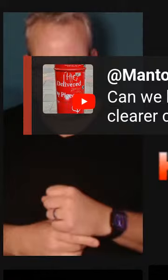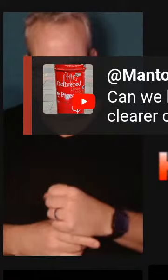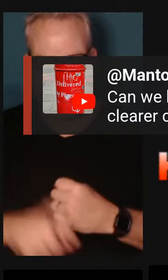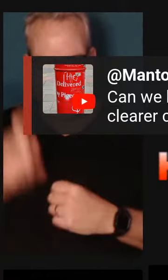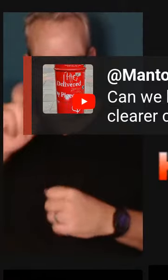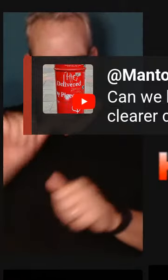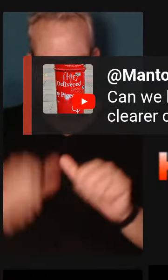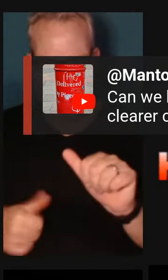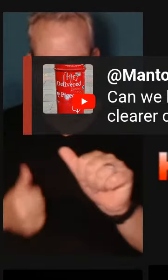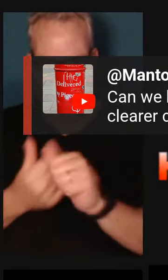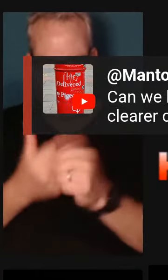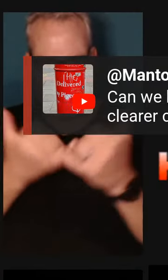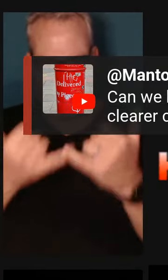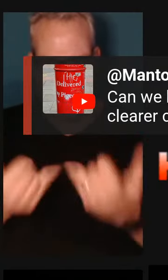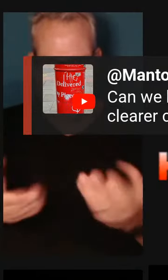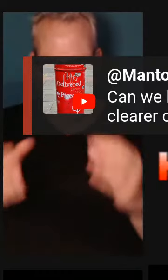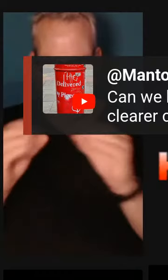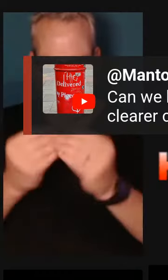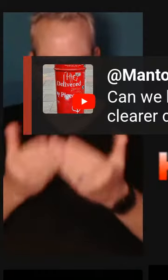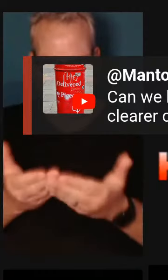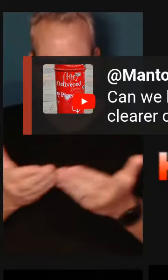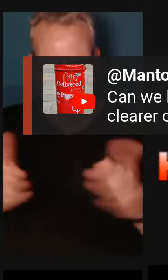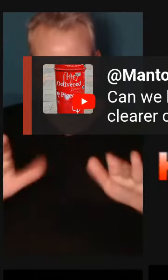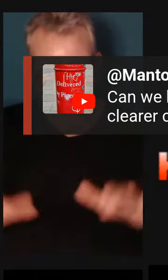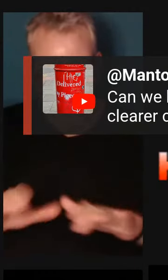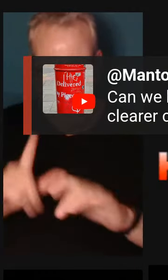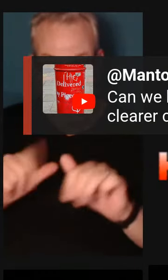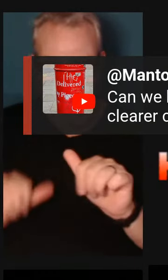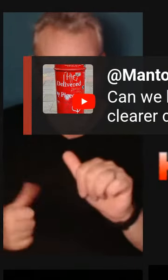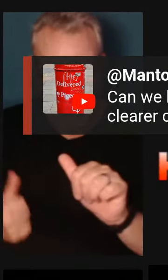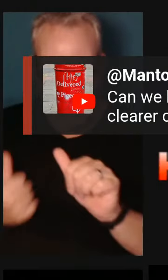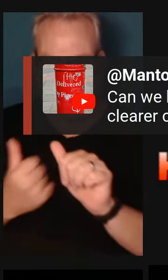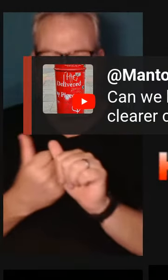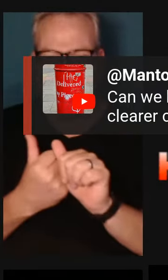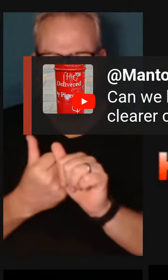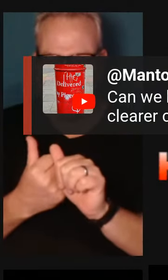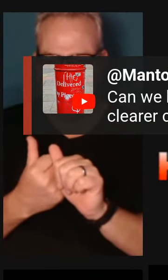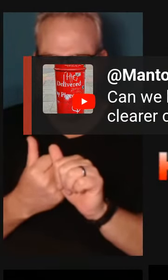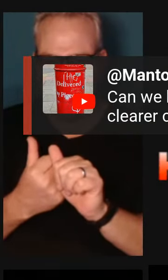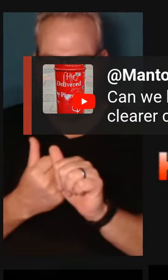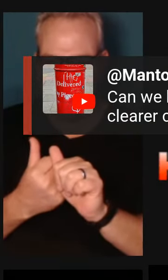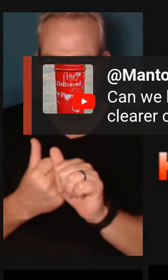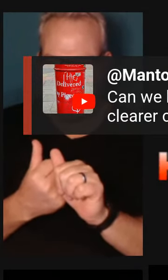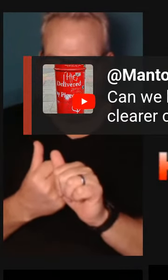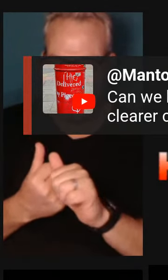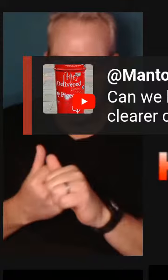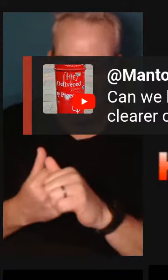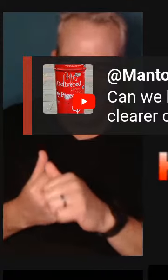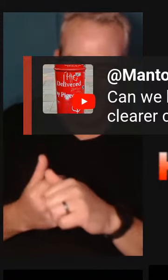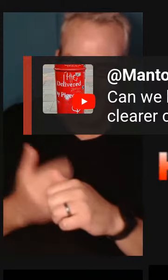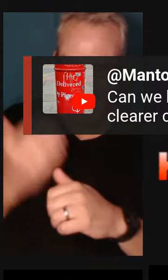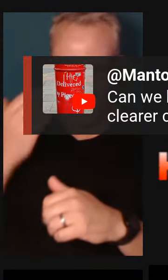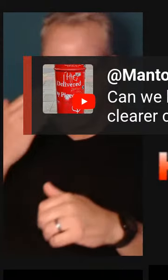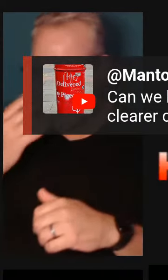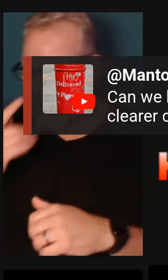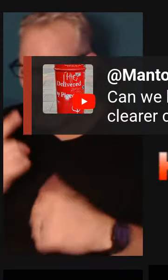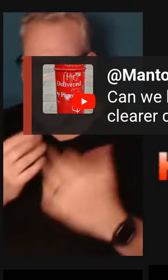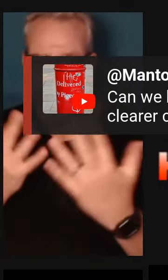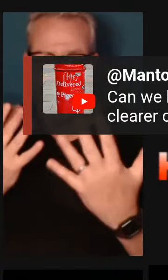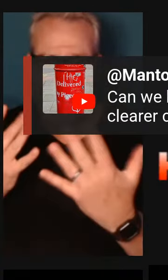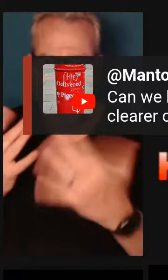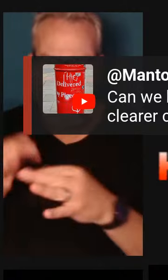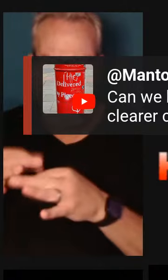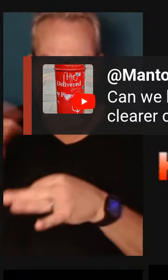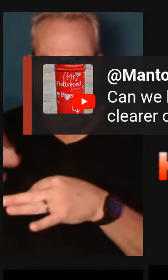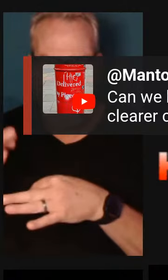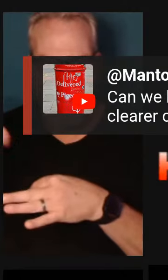There's more stuff to do, so I'll update it and make a better version. Right. It's always that chase where you wait a little bit too long. Now you got to